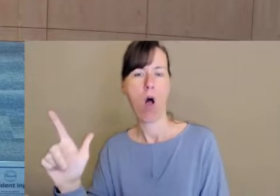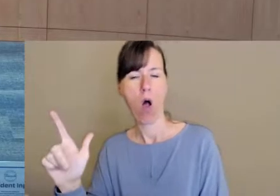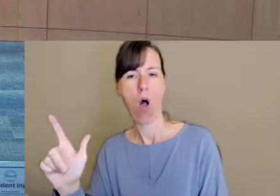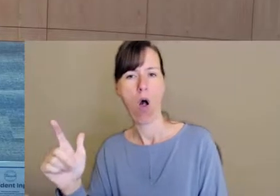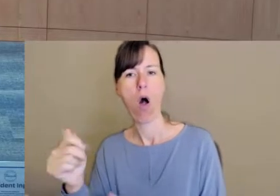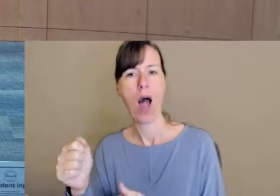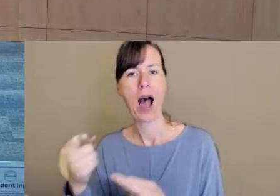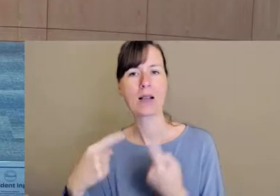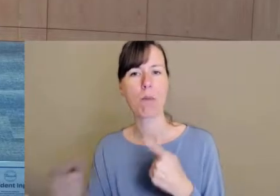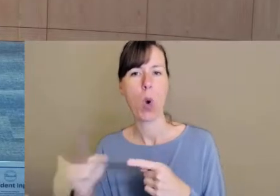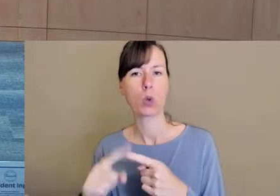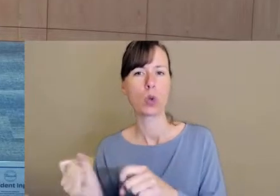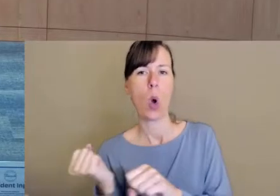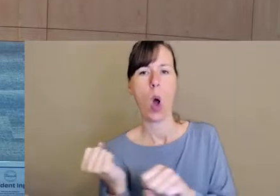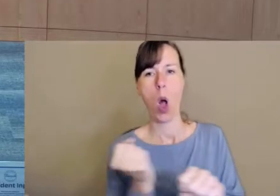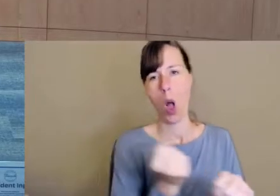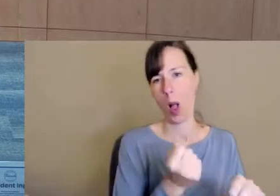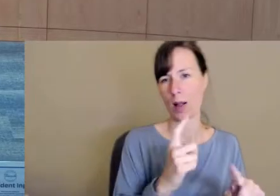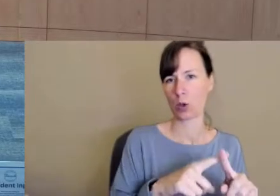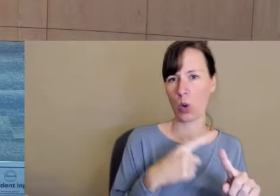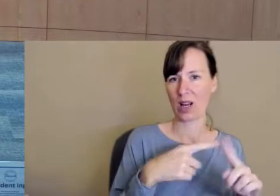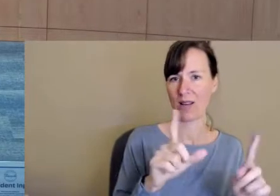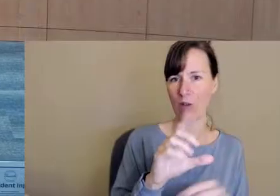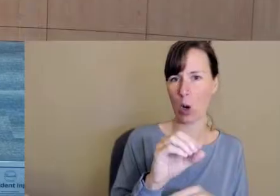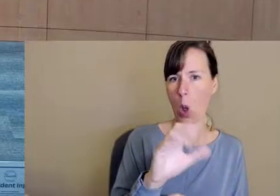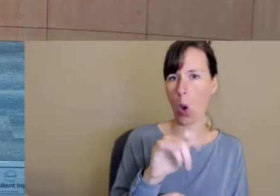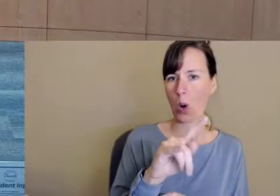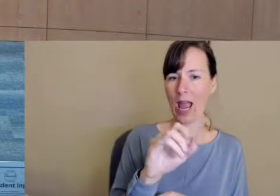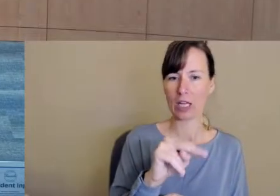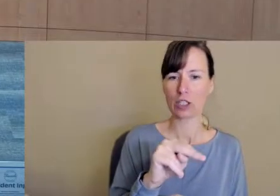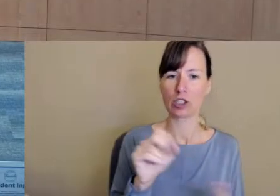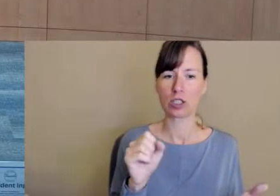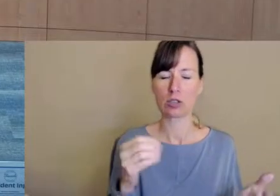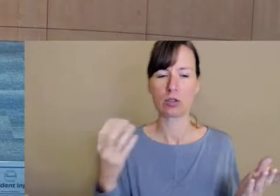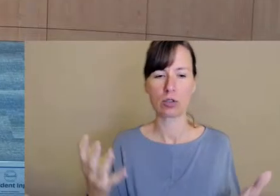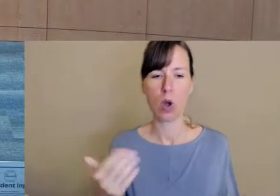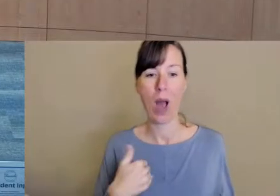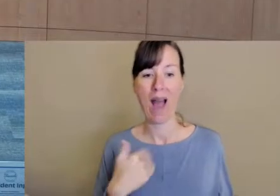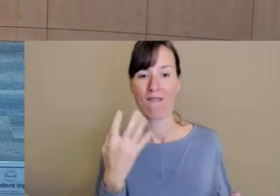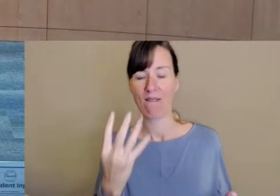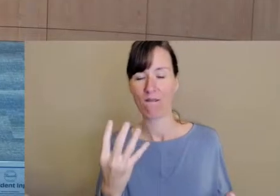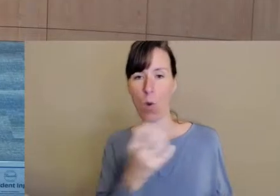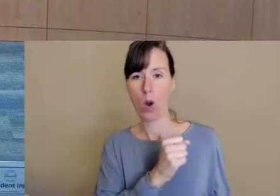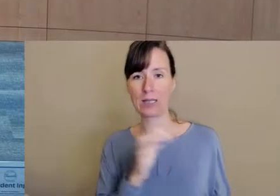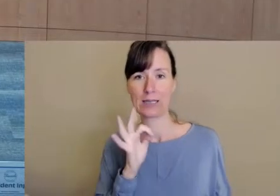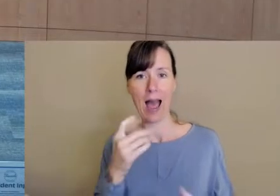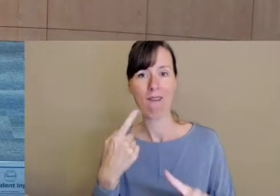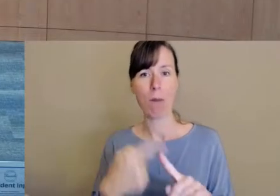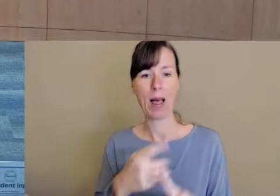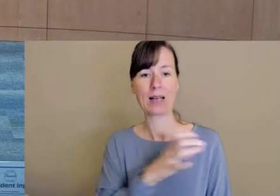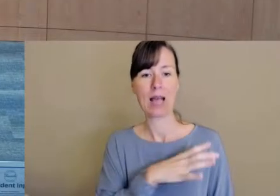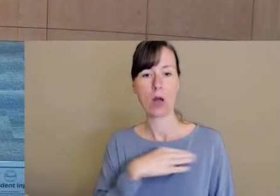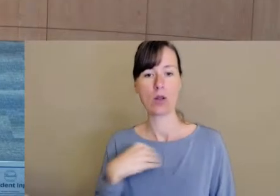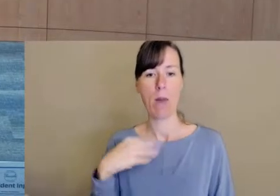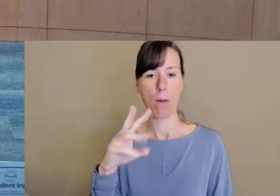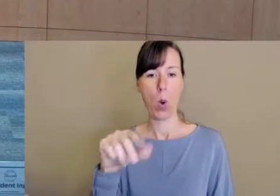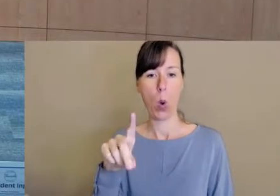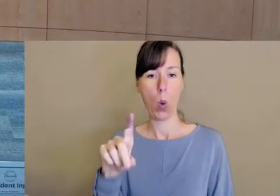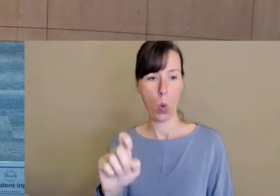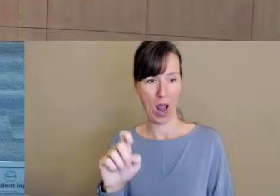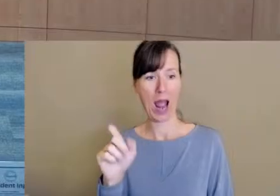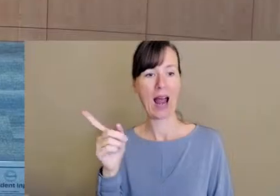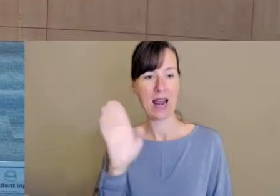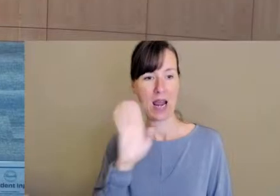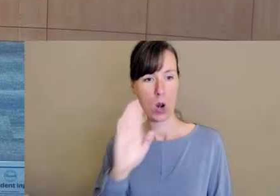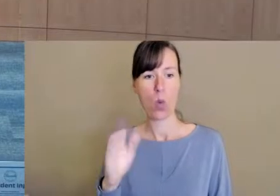So having 4 employees plus, Councilmember Wade has indicated to me that he will have